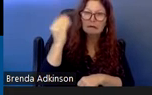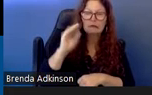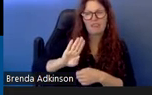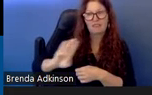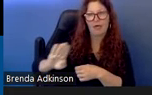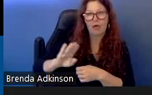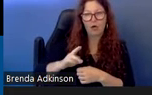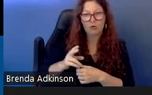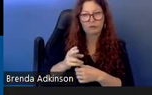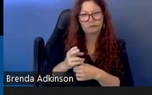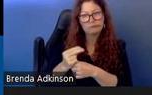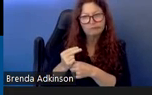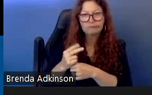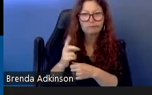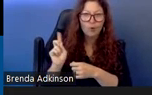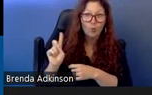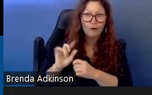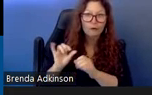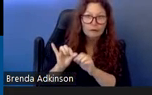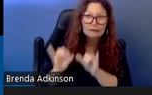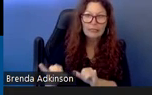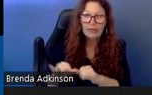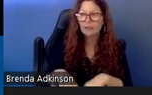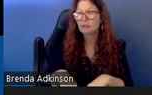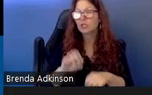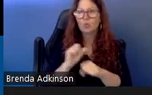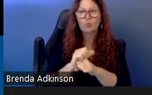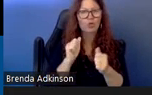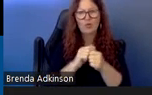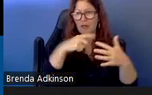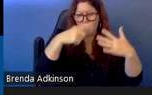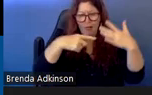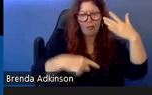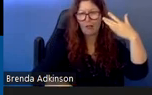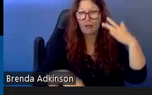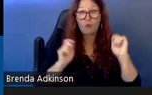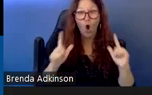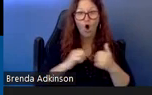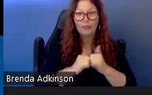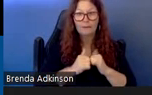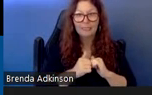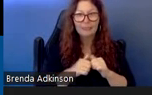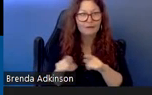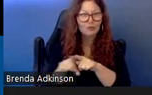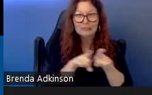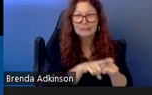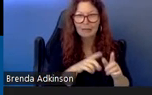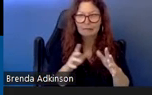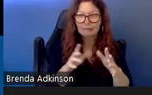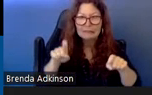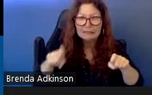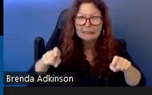the time of an event, we're all competing for the same resources. And so we try to communicate